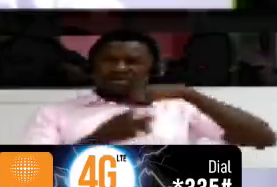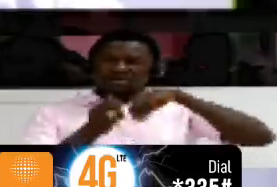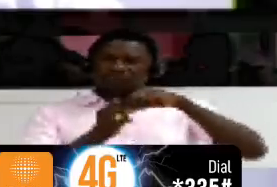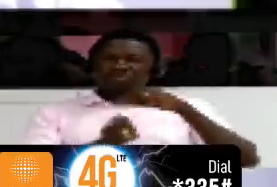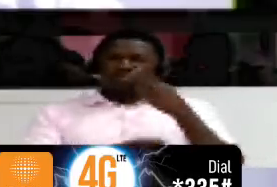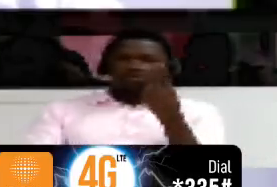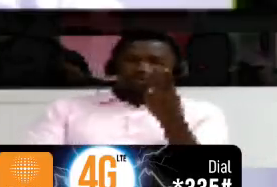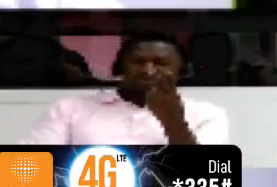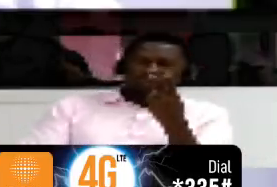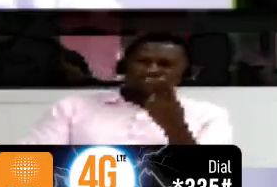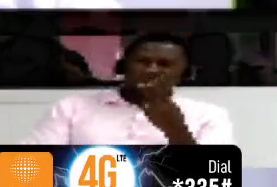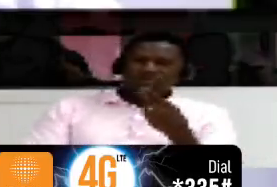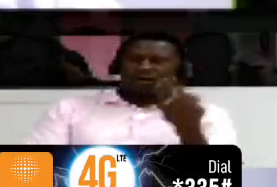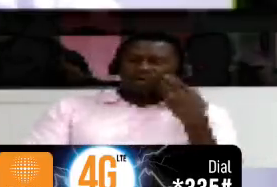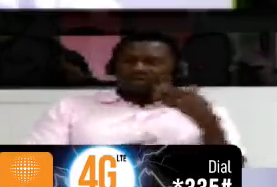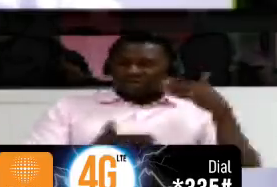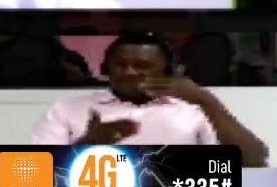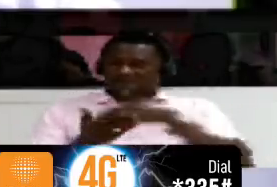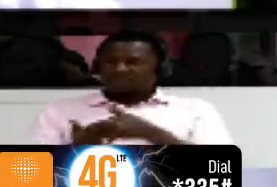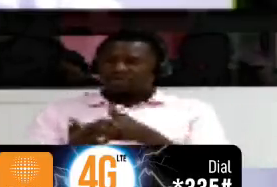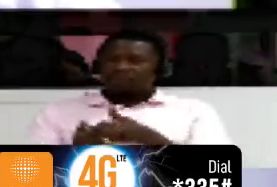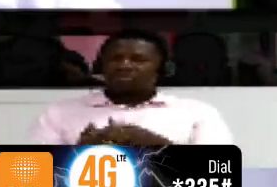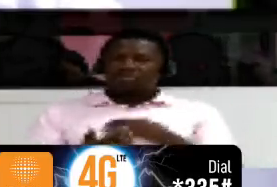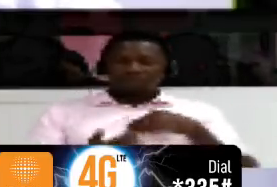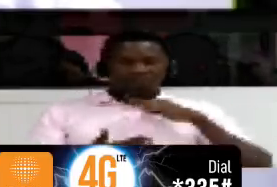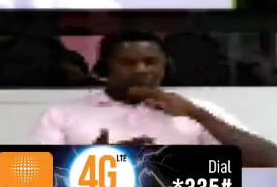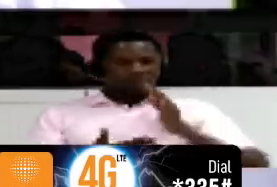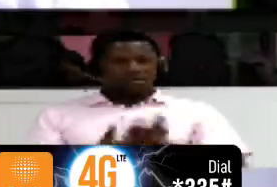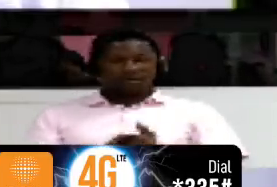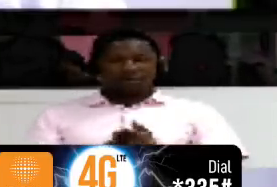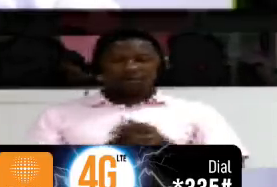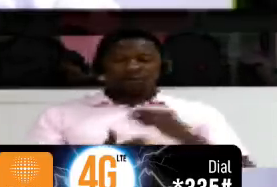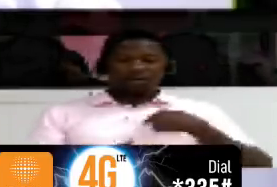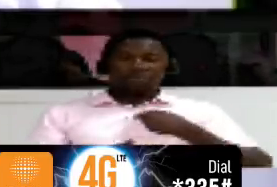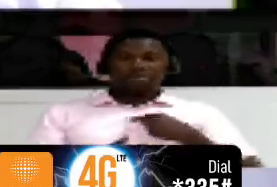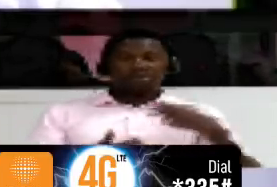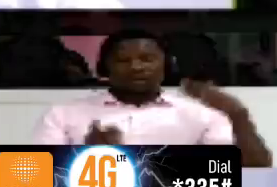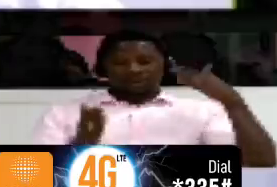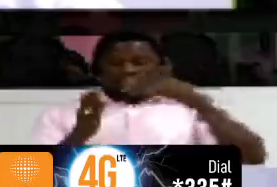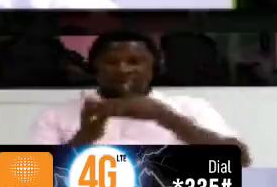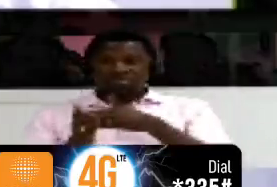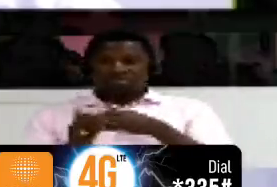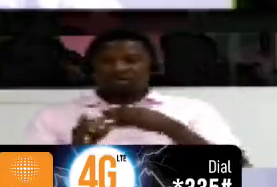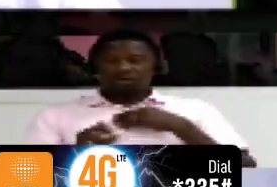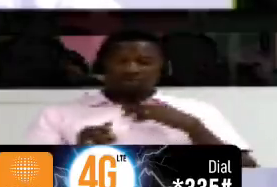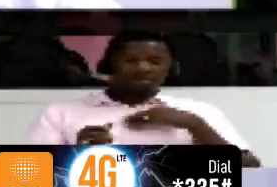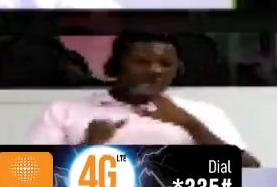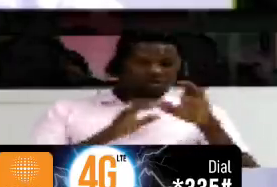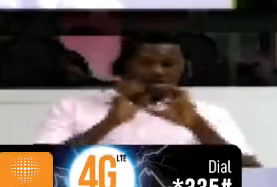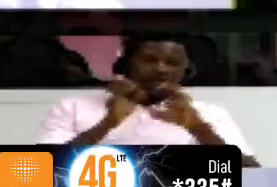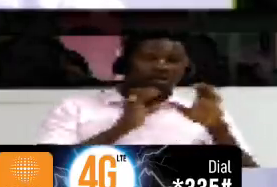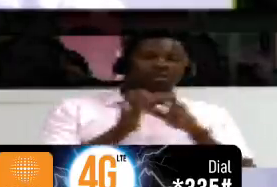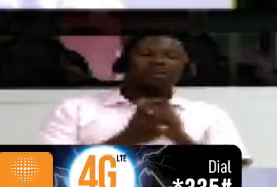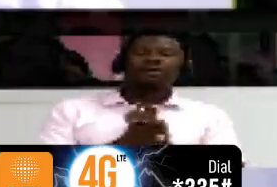And upon arrival, I believe my arrival must have been